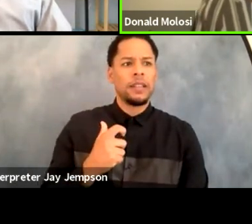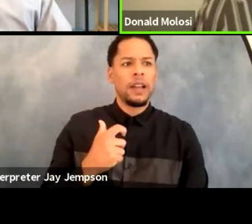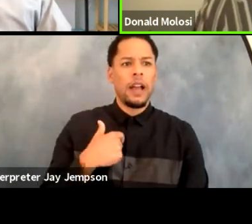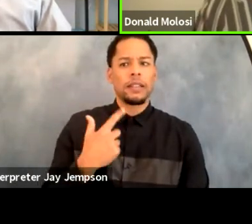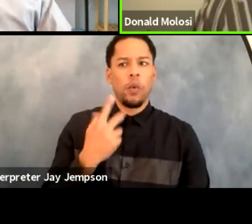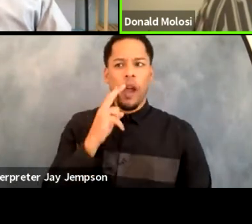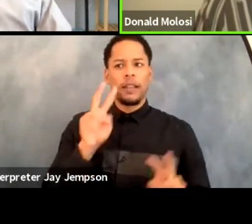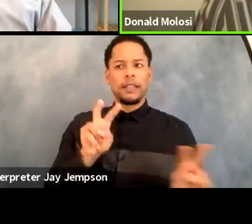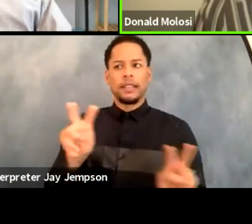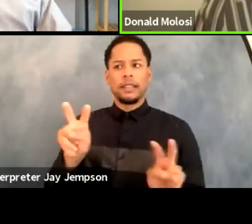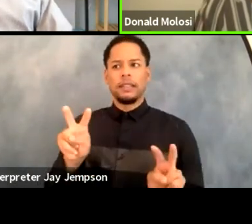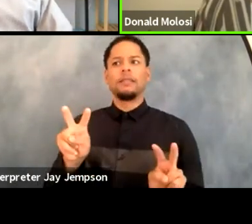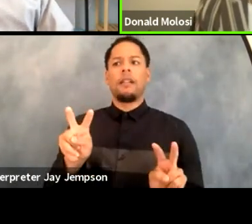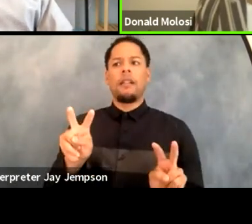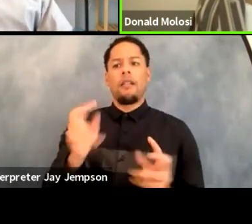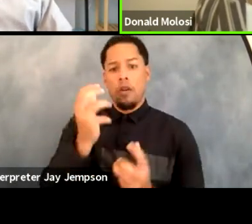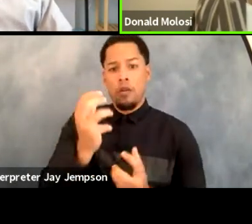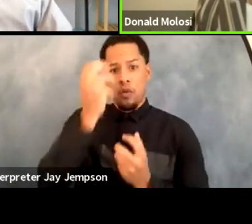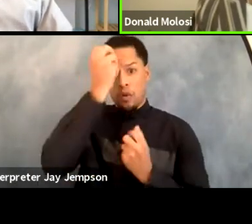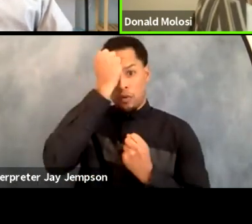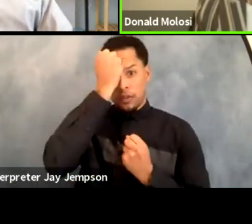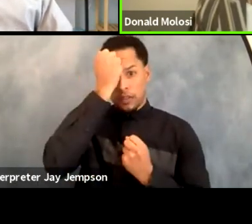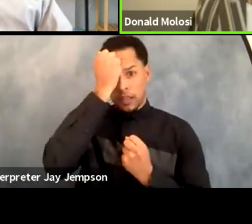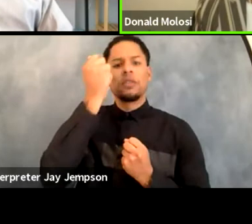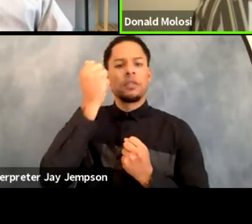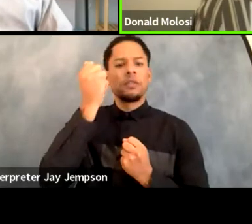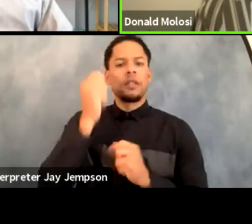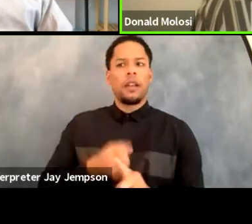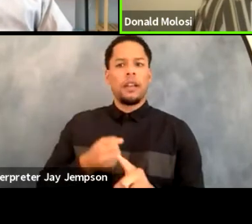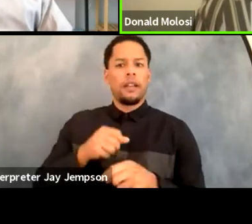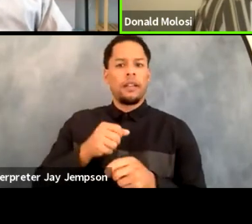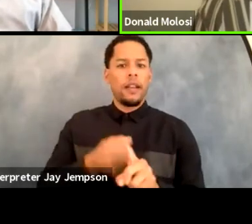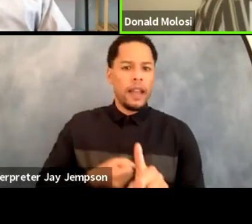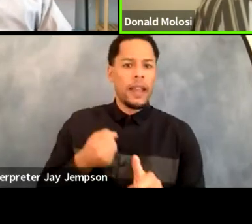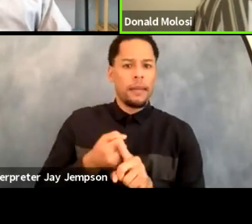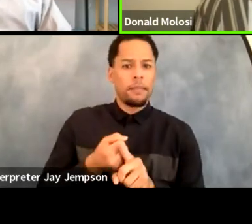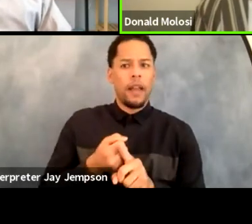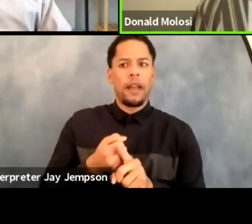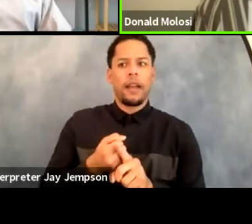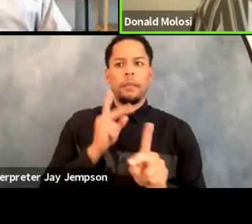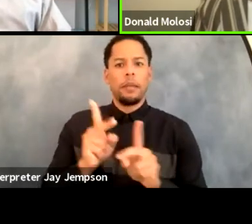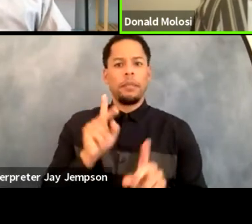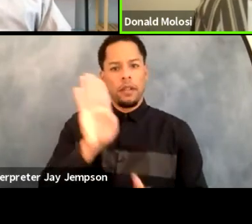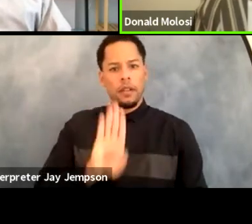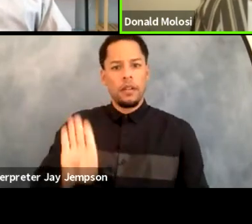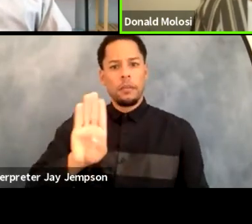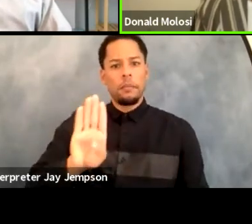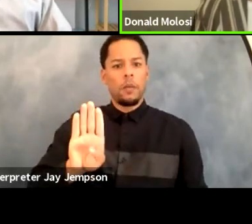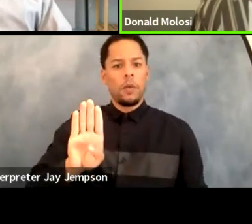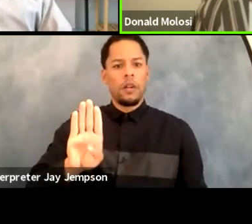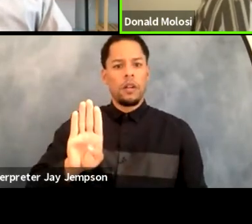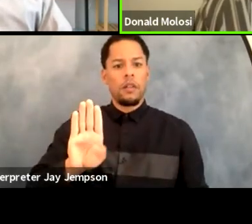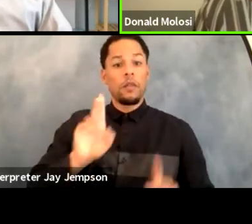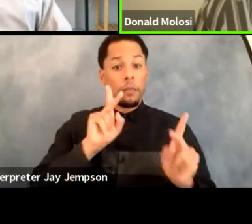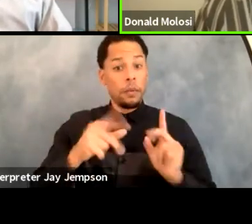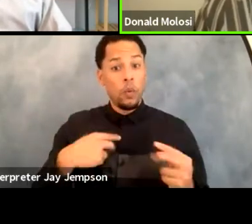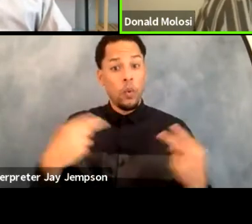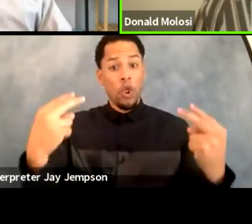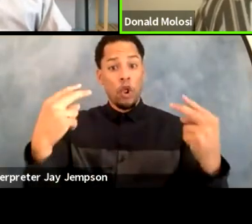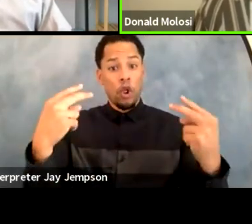So I push against it. And I think that's what decolonization can do. It can actually put people who look like me and who are sensible